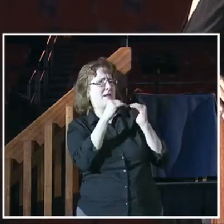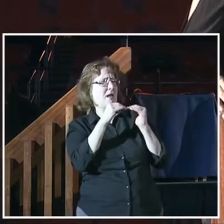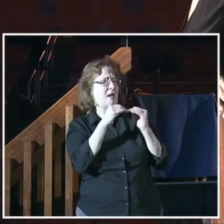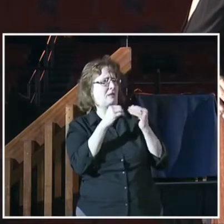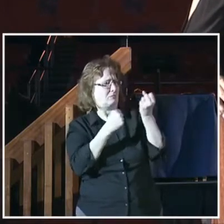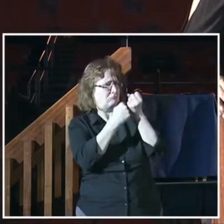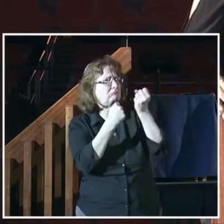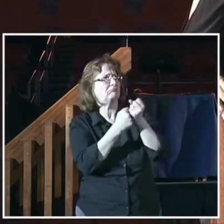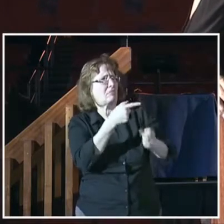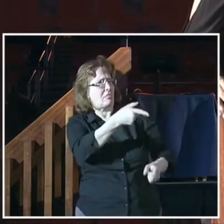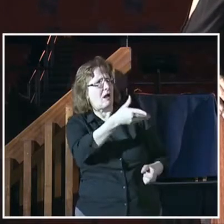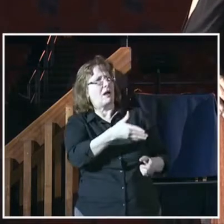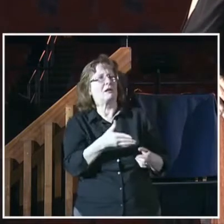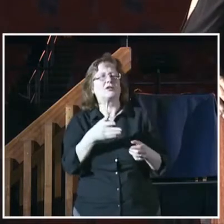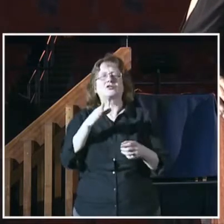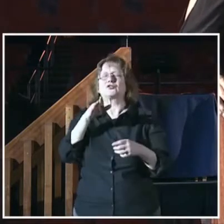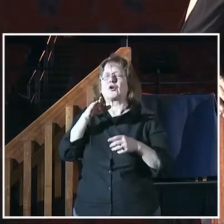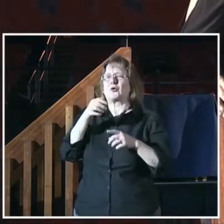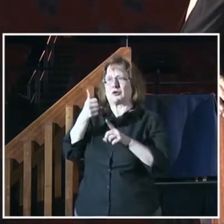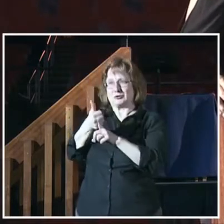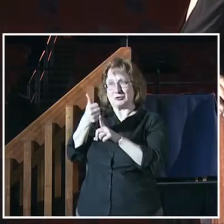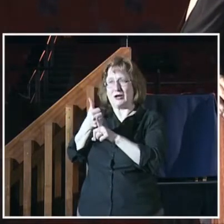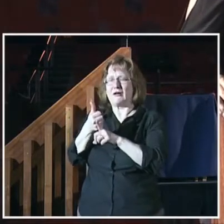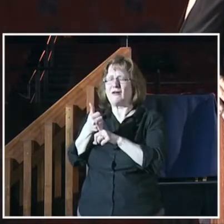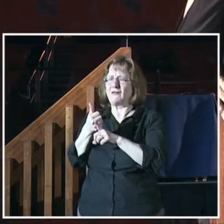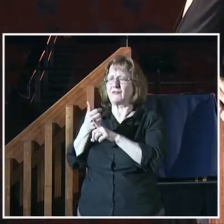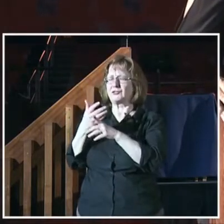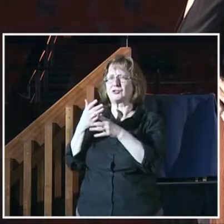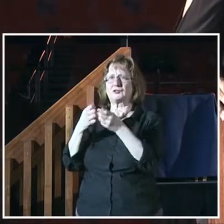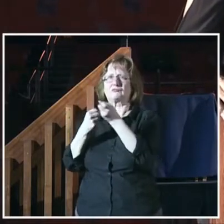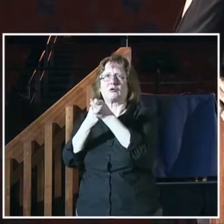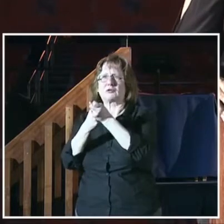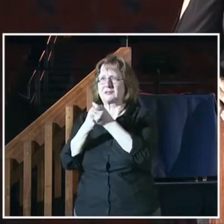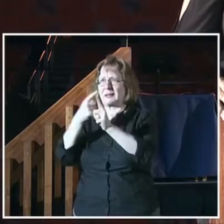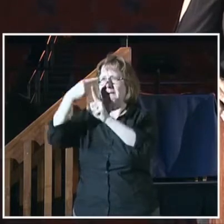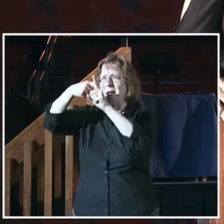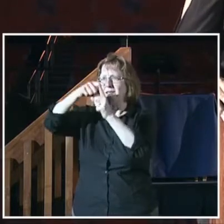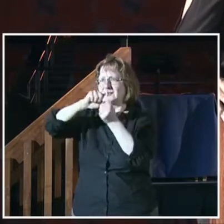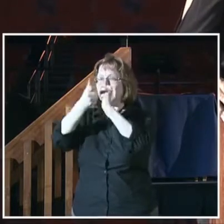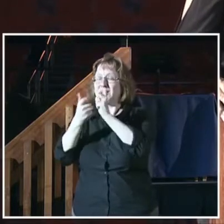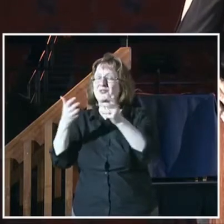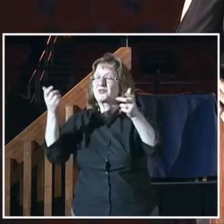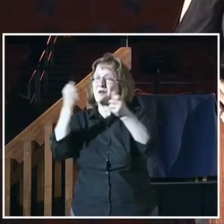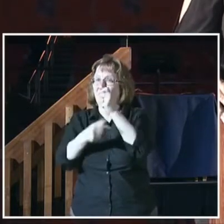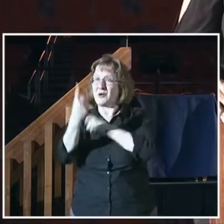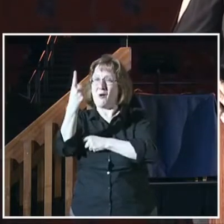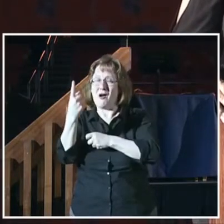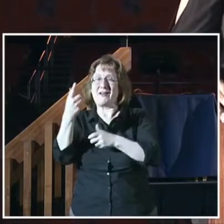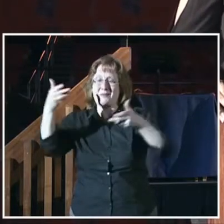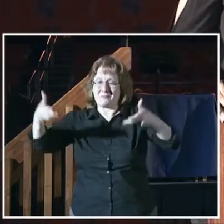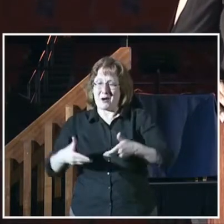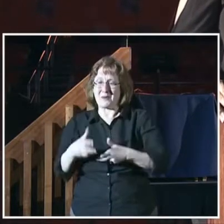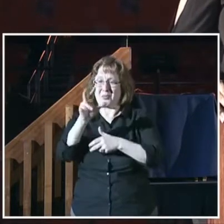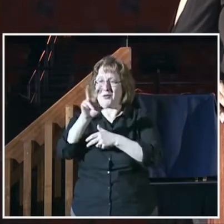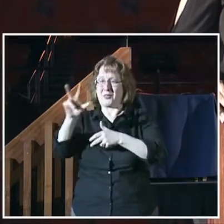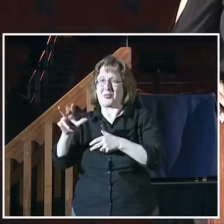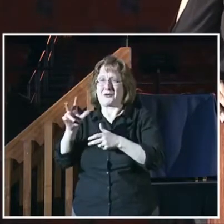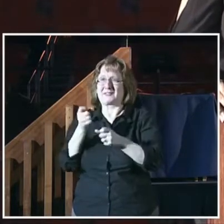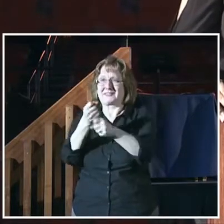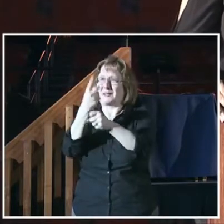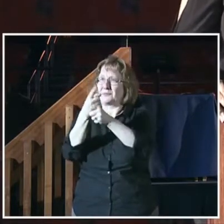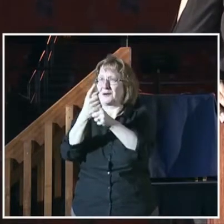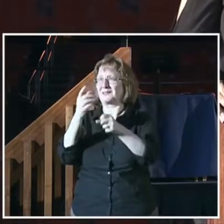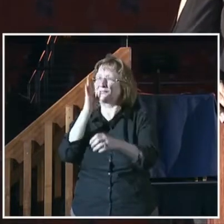to ensuring positive change in the political process. Everyone, please help us welcome the 33rd Martin Luther King Jr.